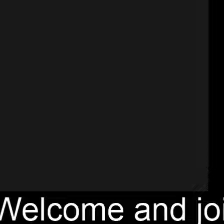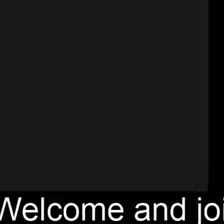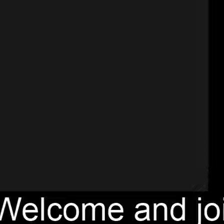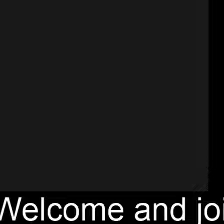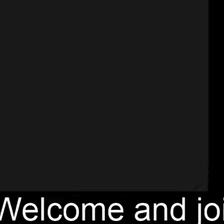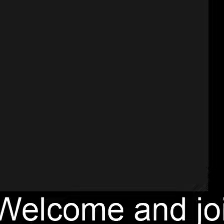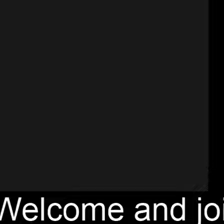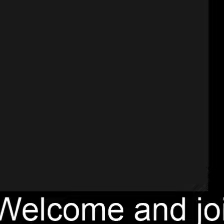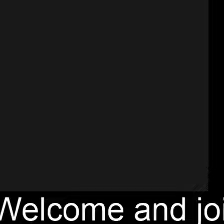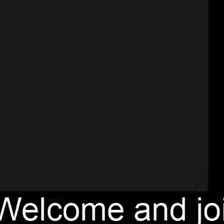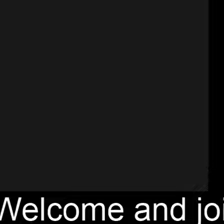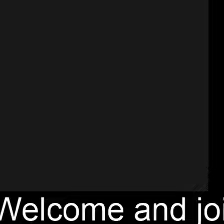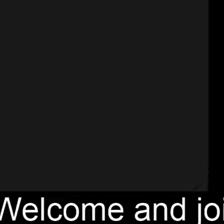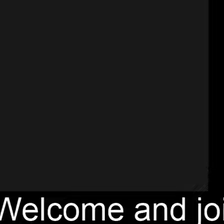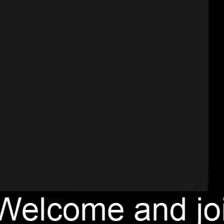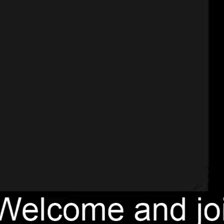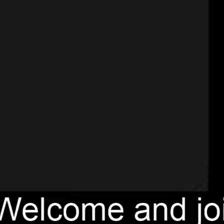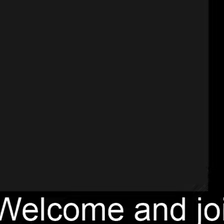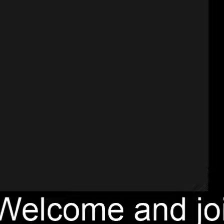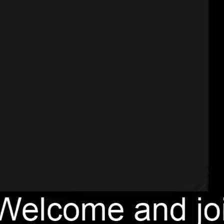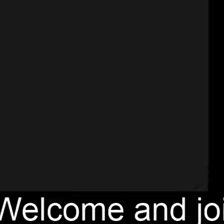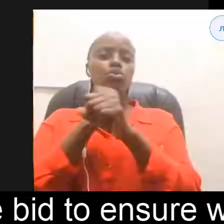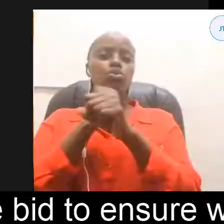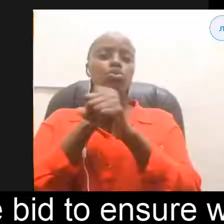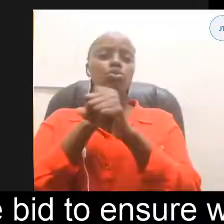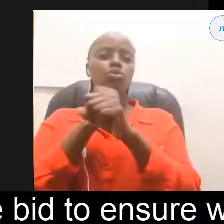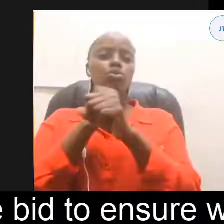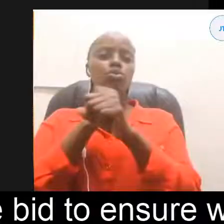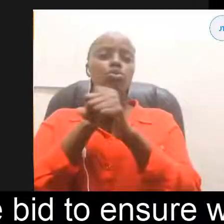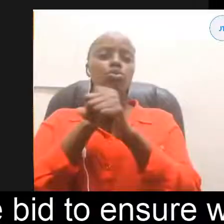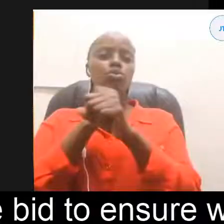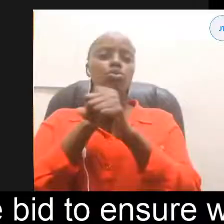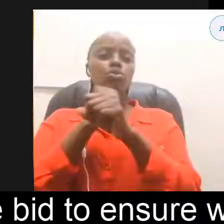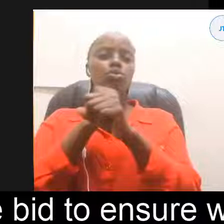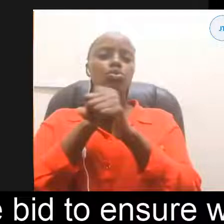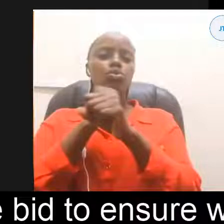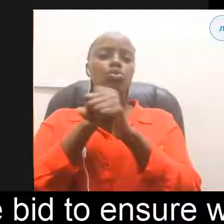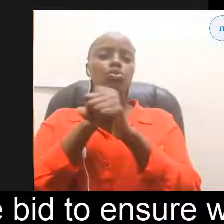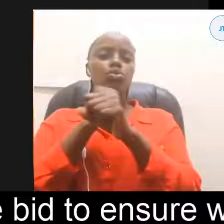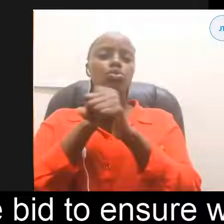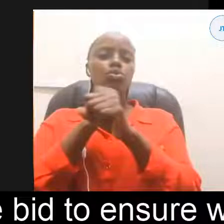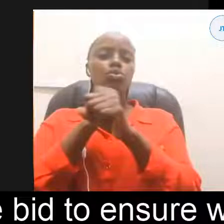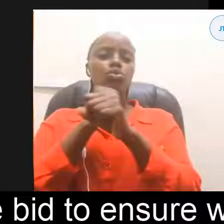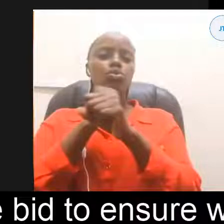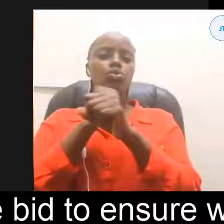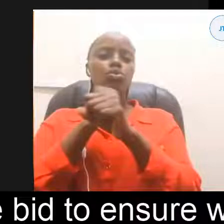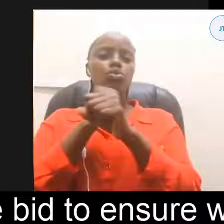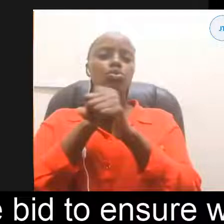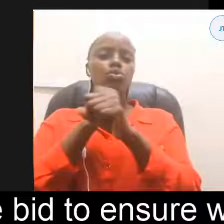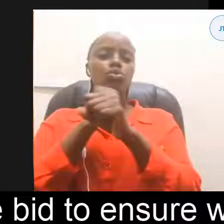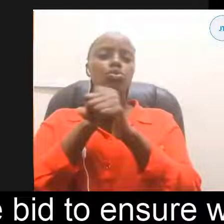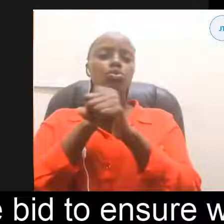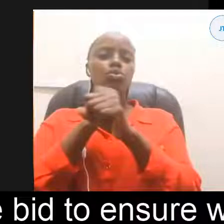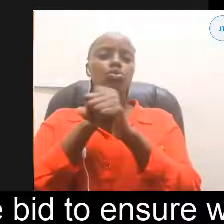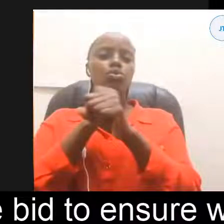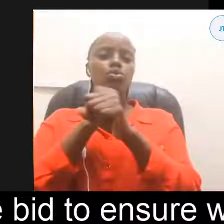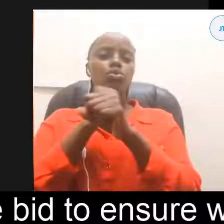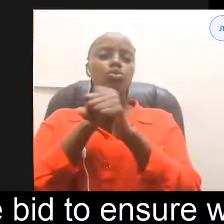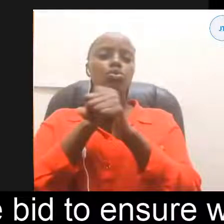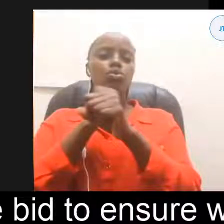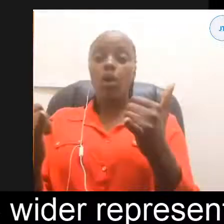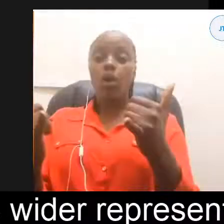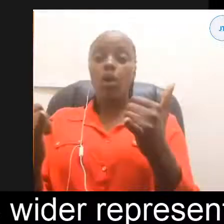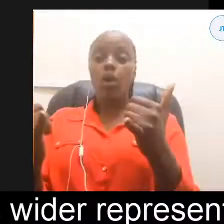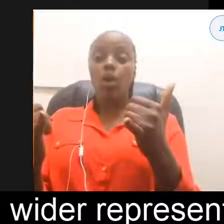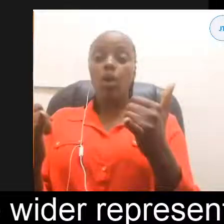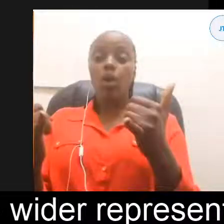can do. One is that we need to be part of the solution. We always talk about being part of the solution. But I think now is the time for young